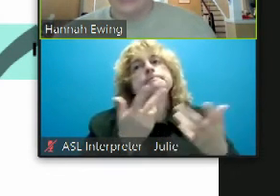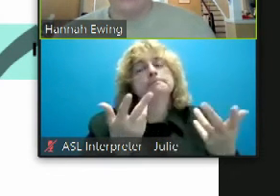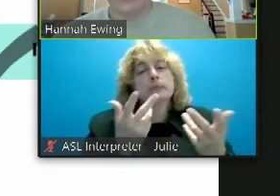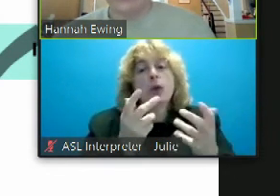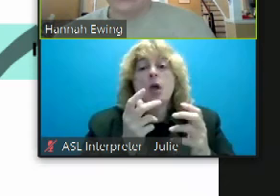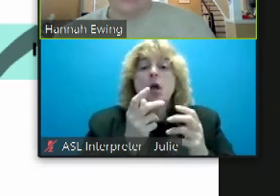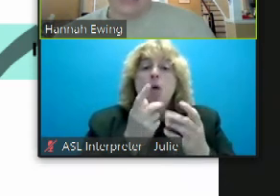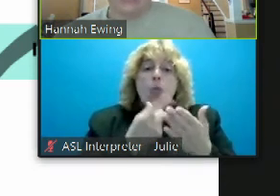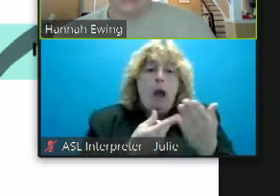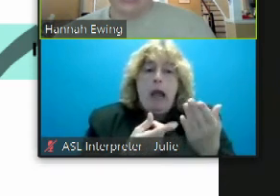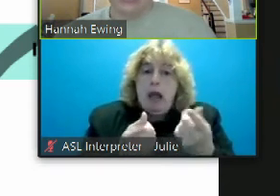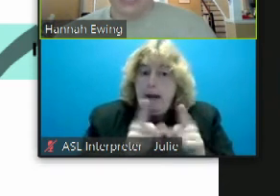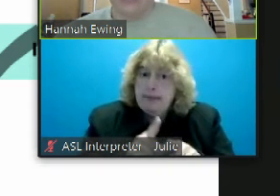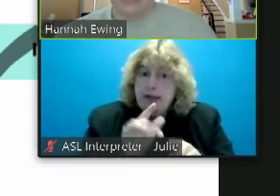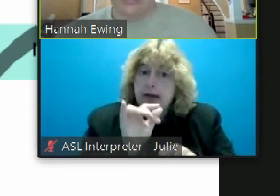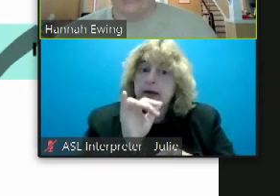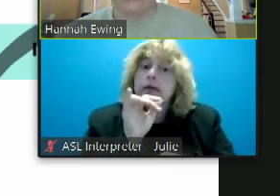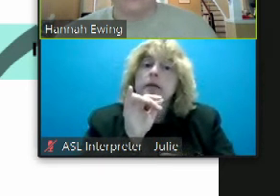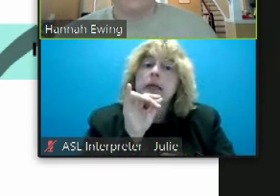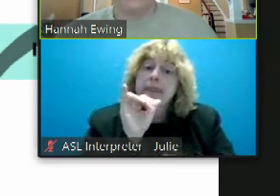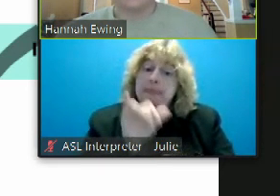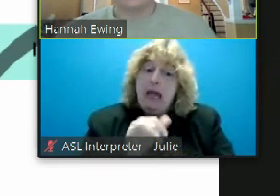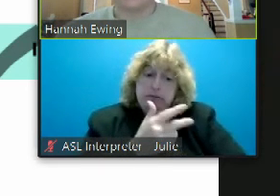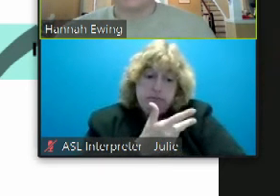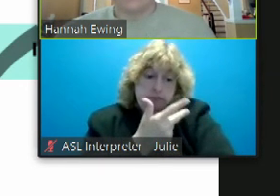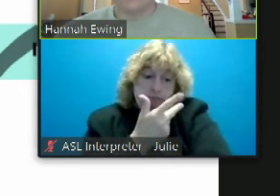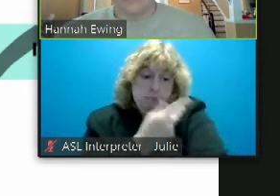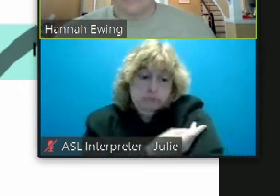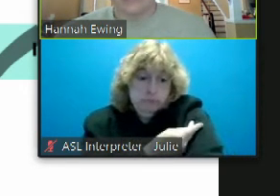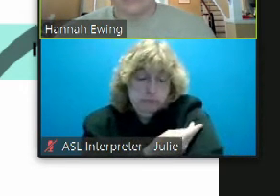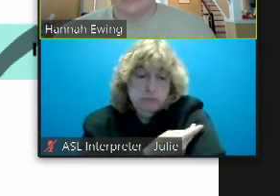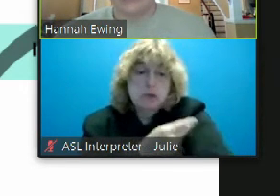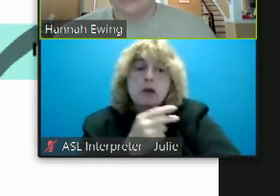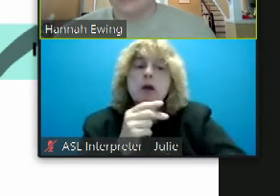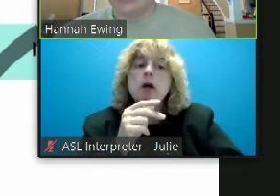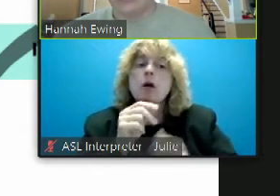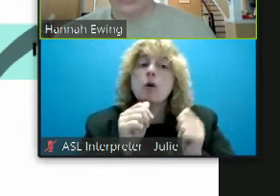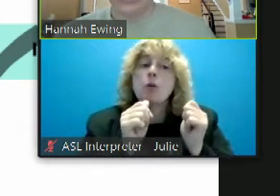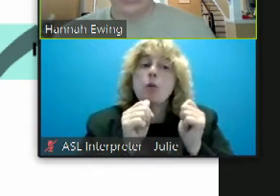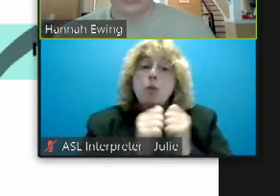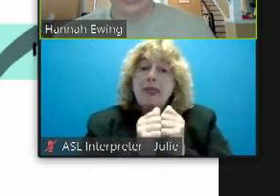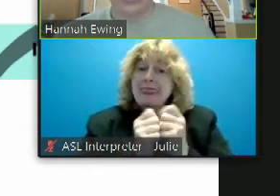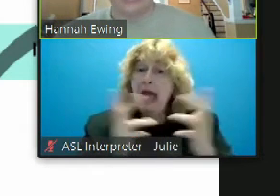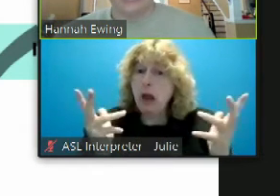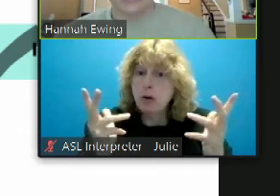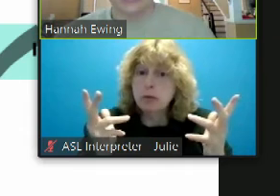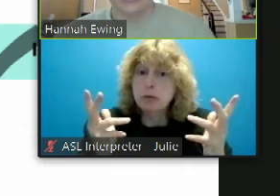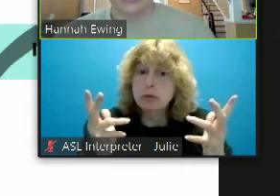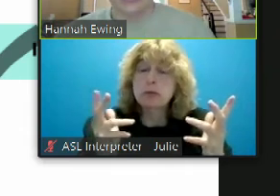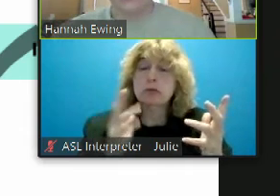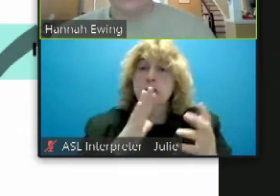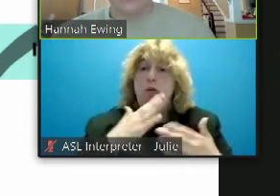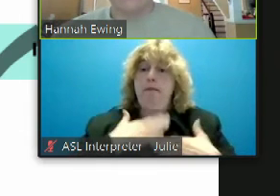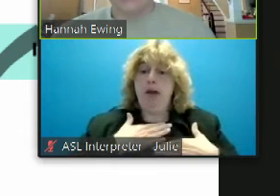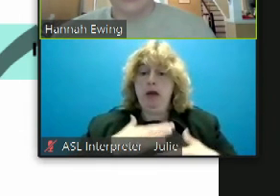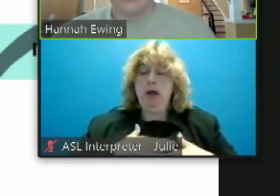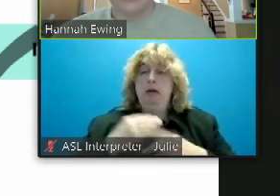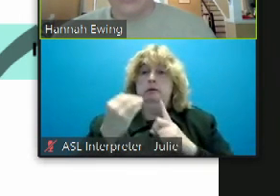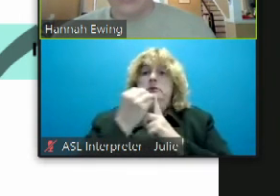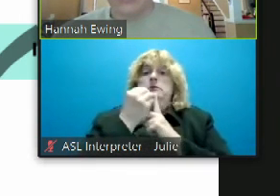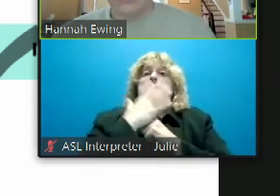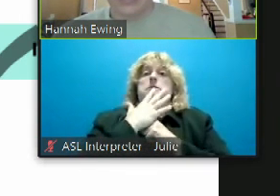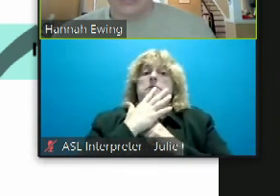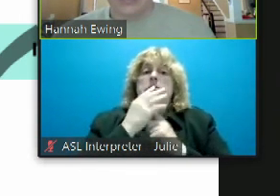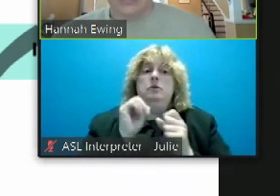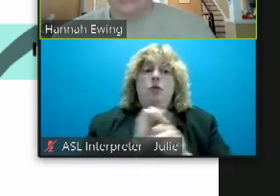and why these vaccines are saving lives. So without a vaccine, your body is exposed to COVID-19, you then develop